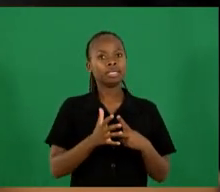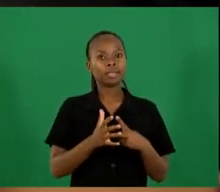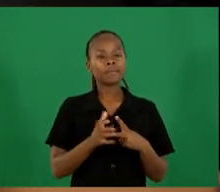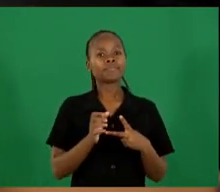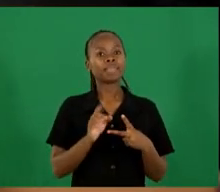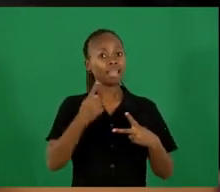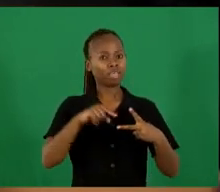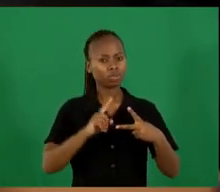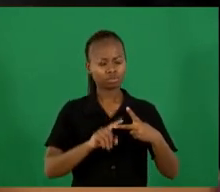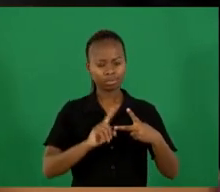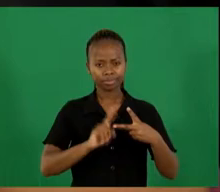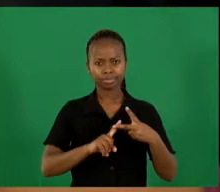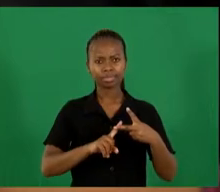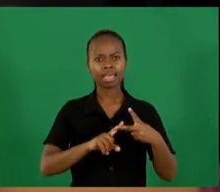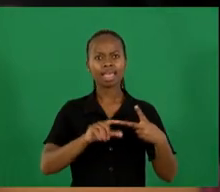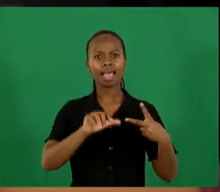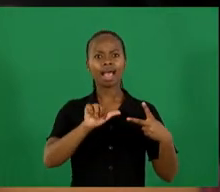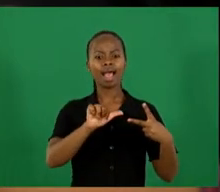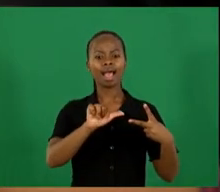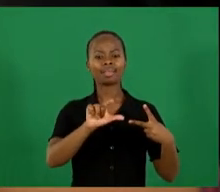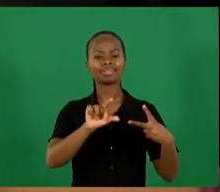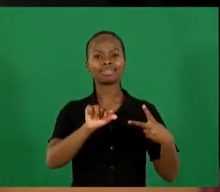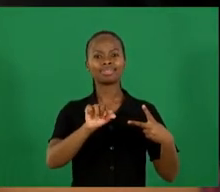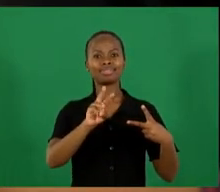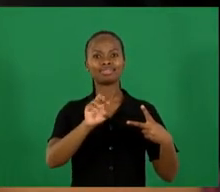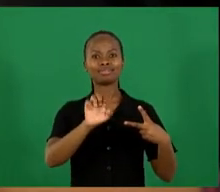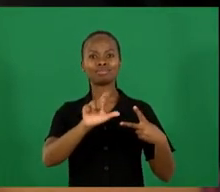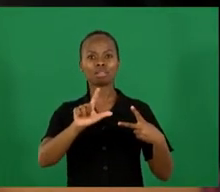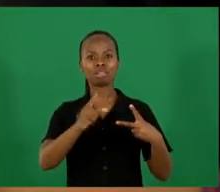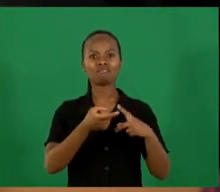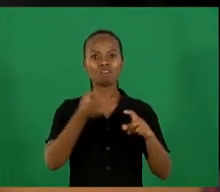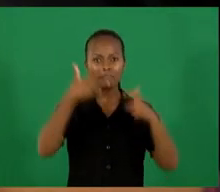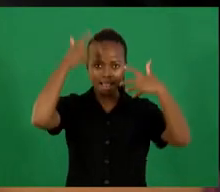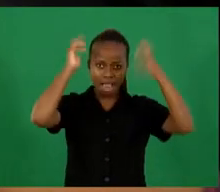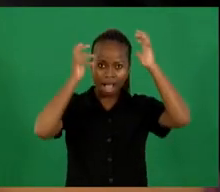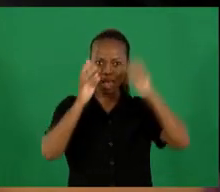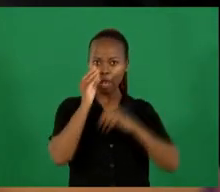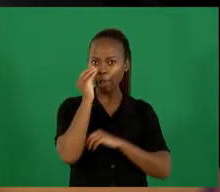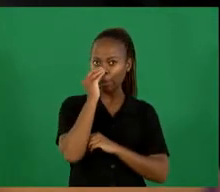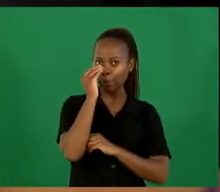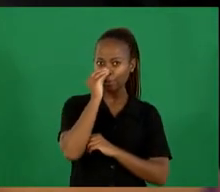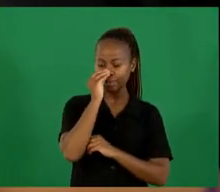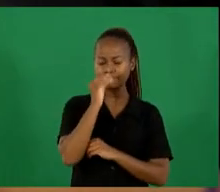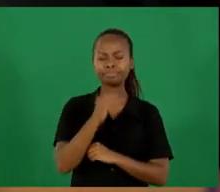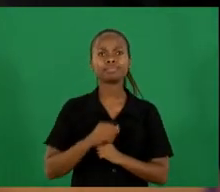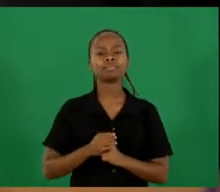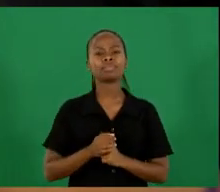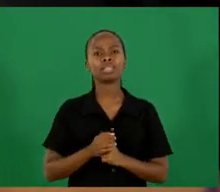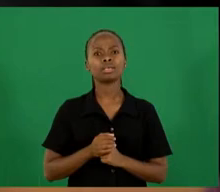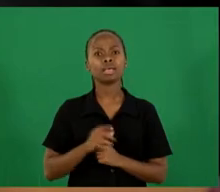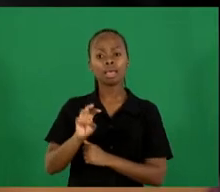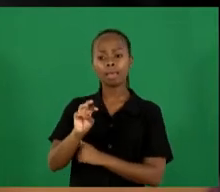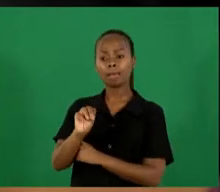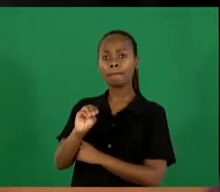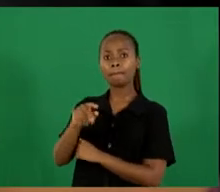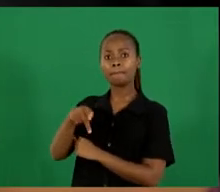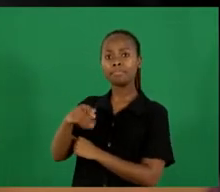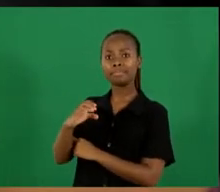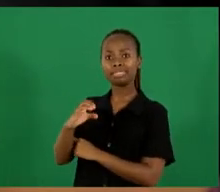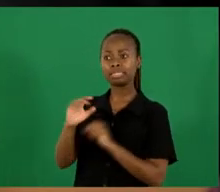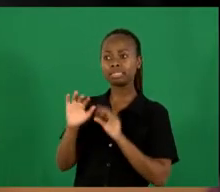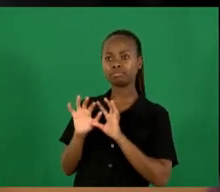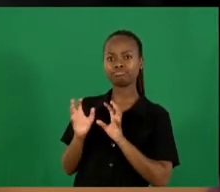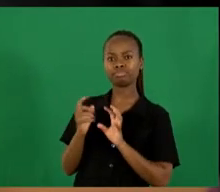another question, Governor, from Atul Dlamini at Alliance News. The MPC is still saying inflation risks are assessed to be